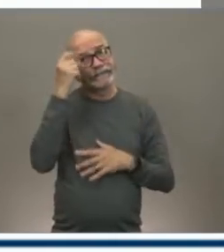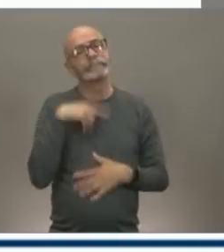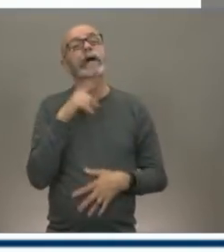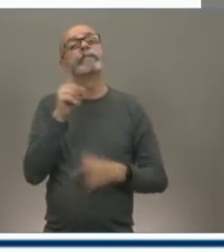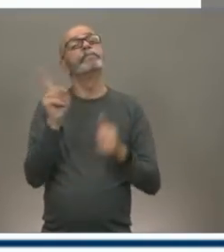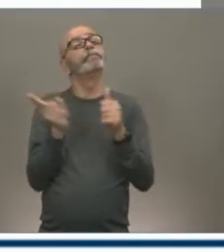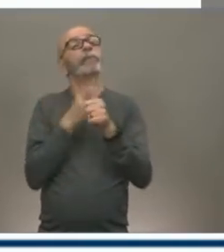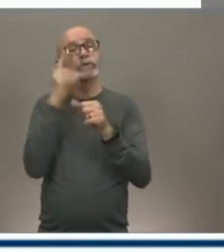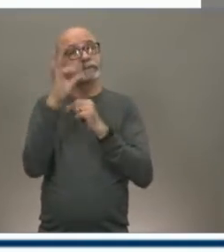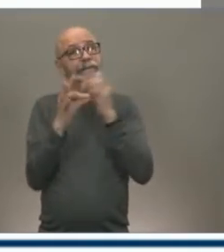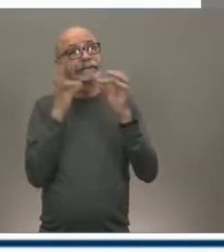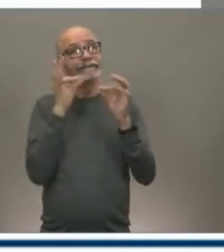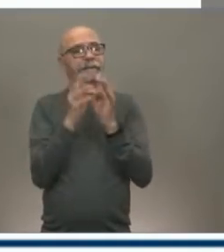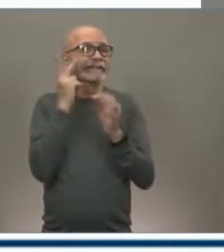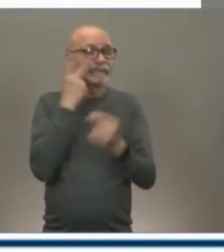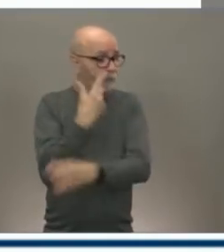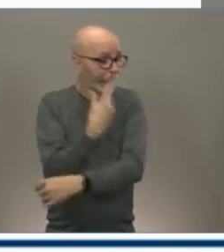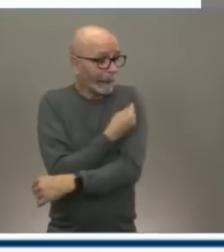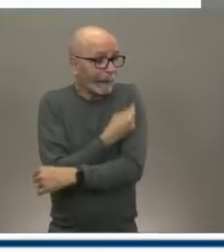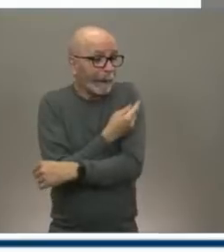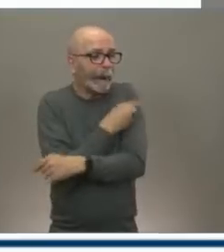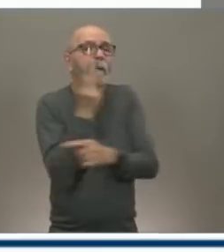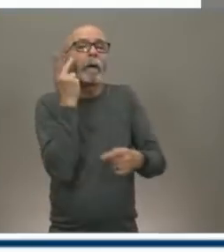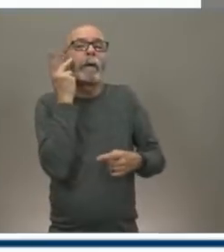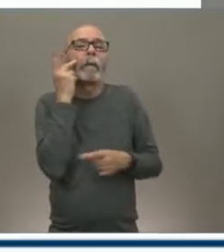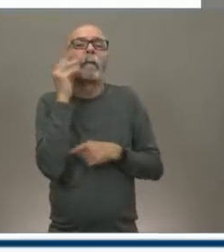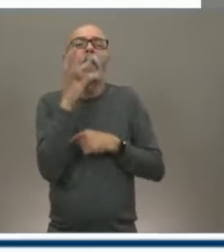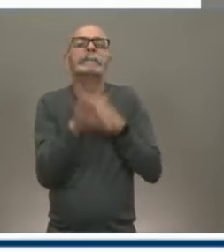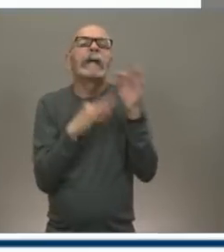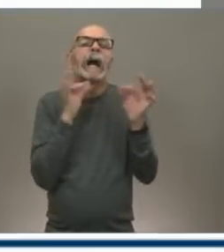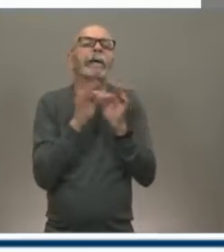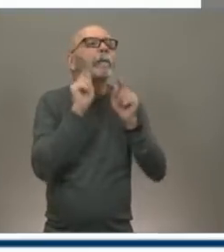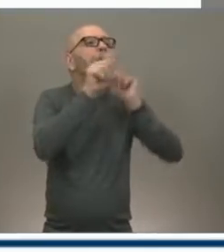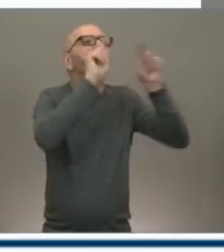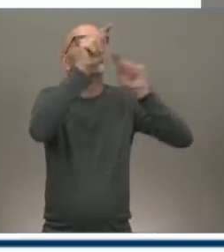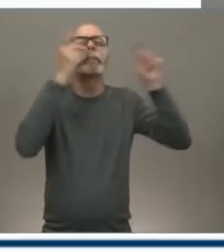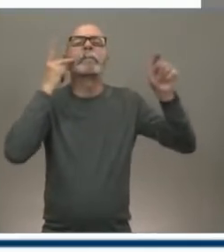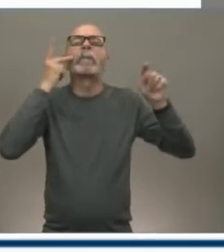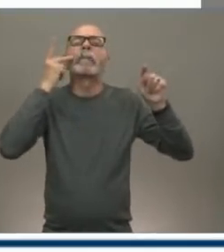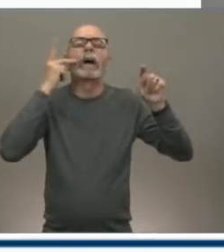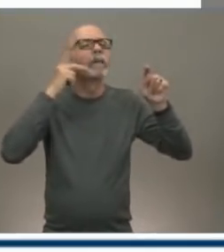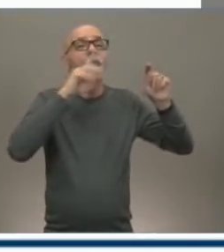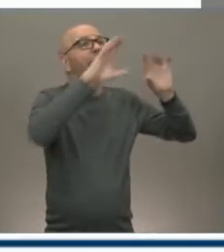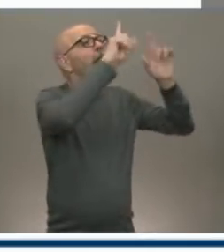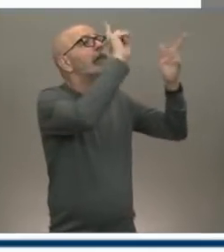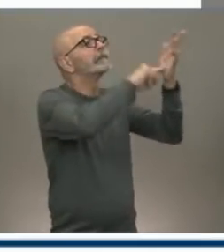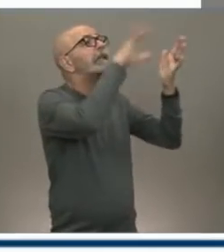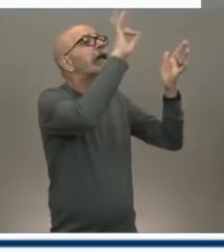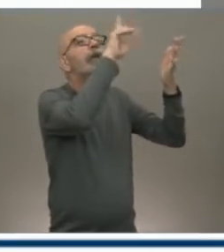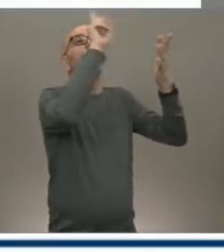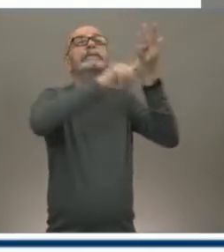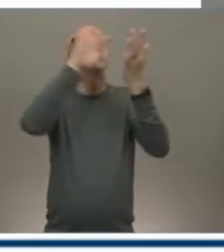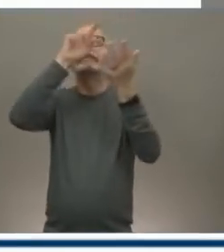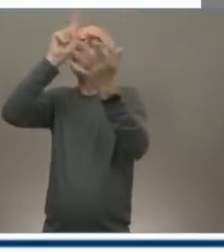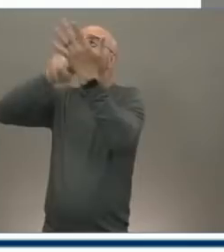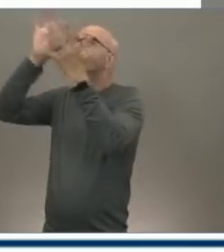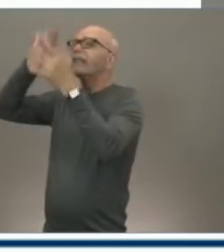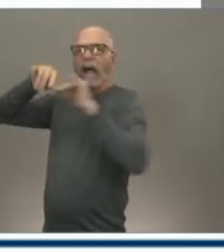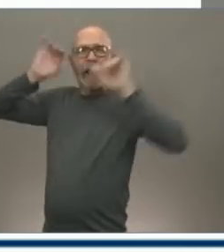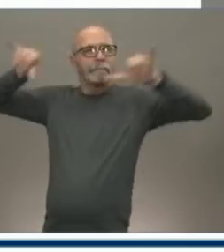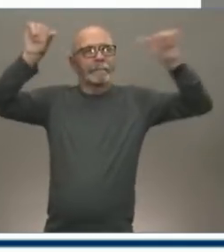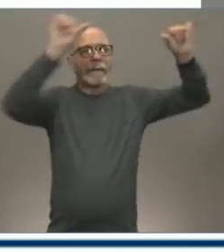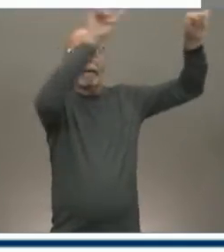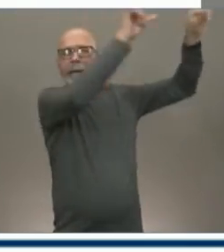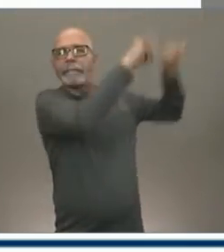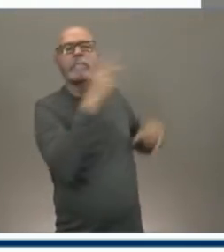getting that amount. It's simply one. This is really more about testing the delivery mechanism. We don't want